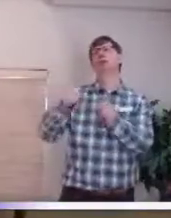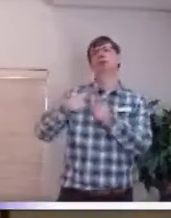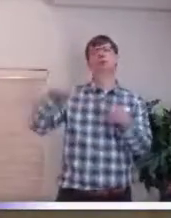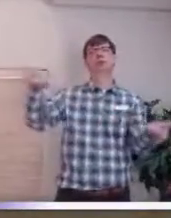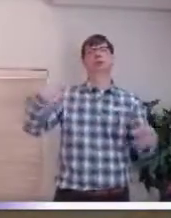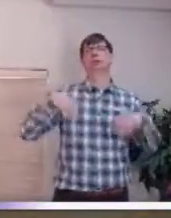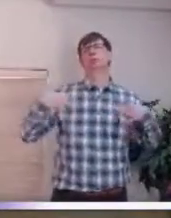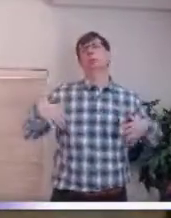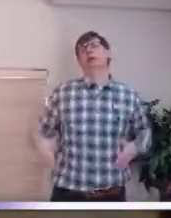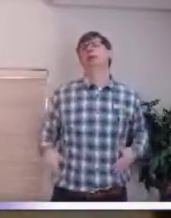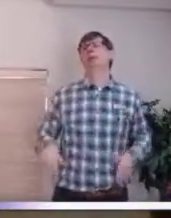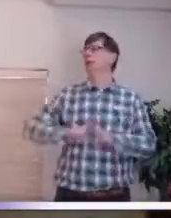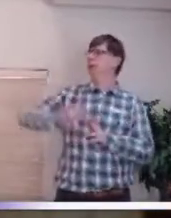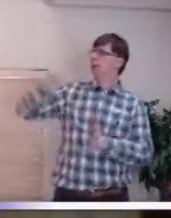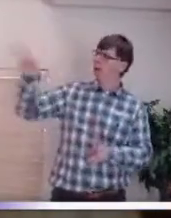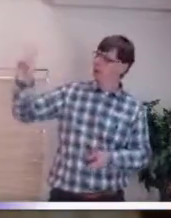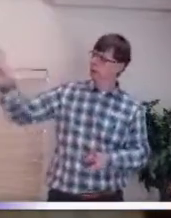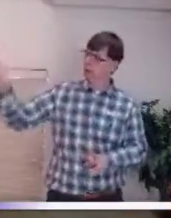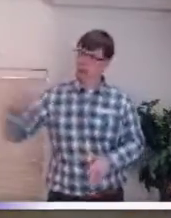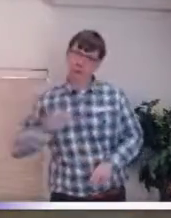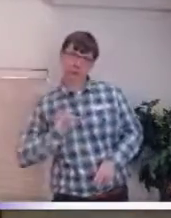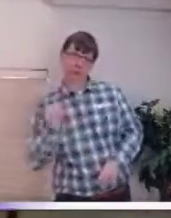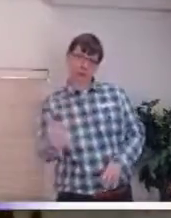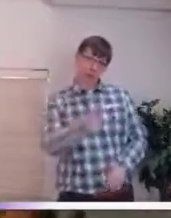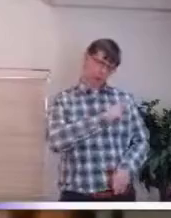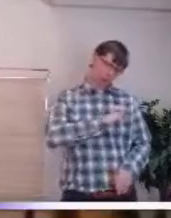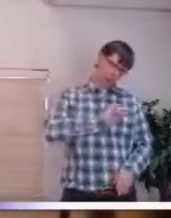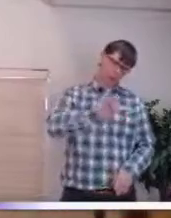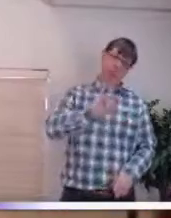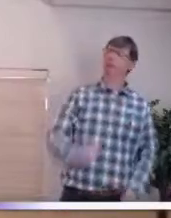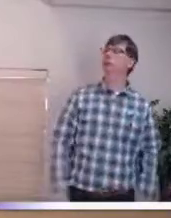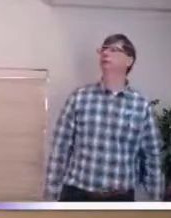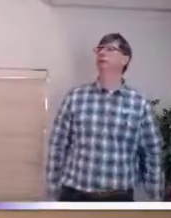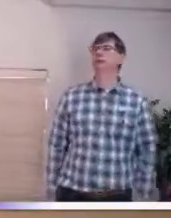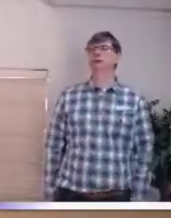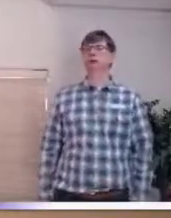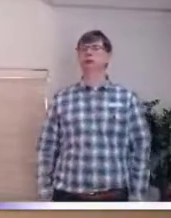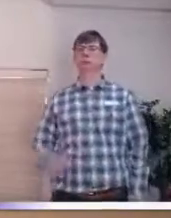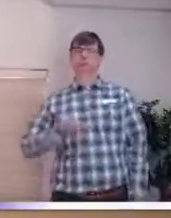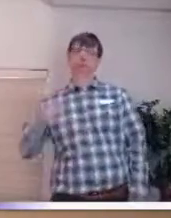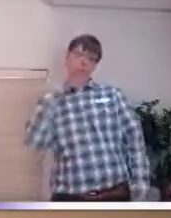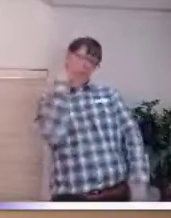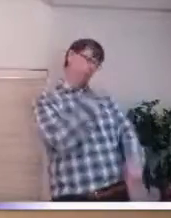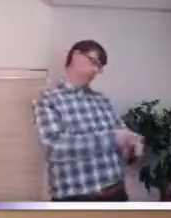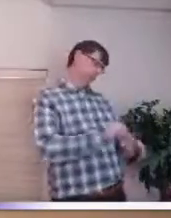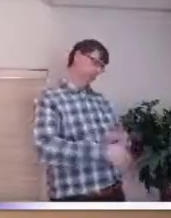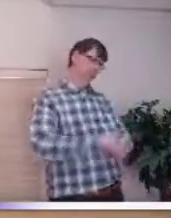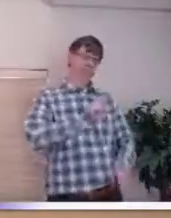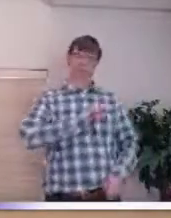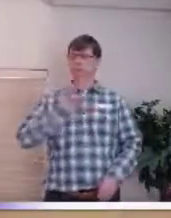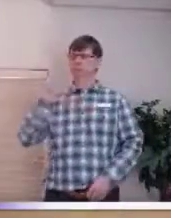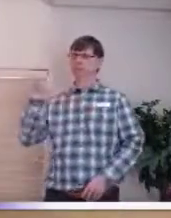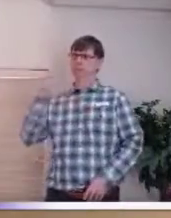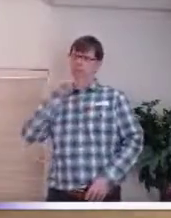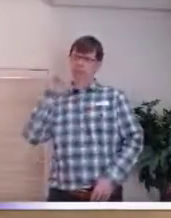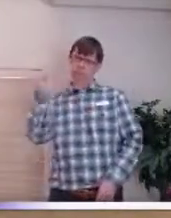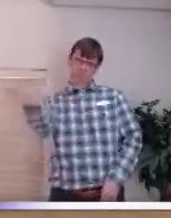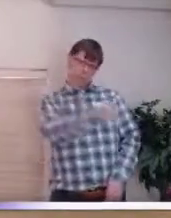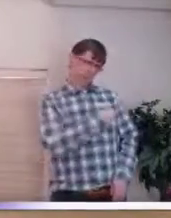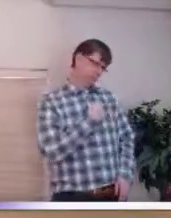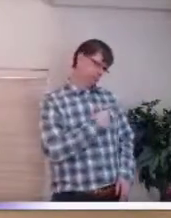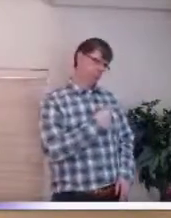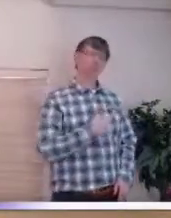else. That's having compassion. And when we have compassion for ourselves, we get to have